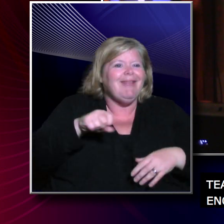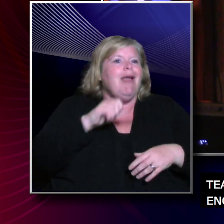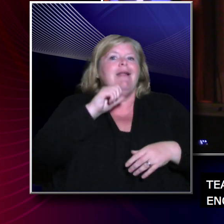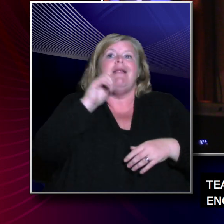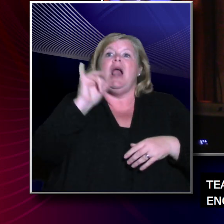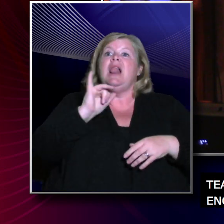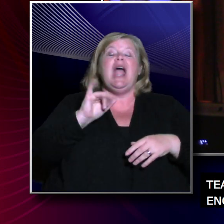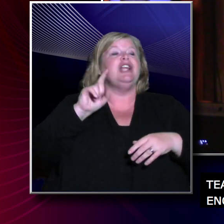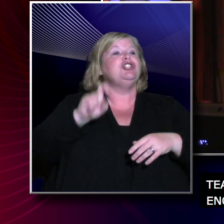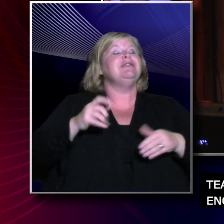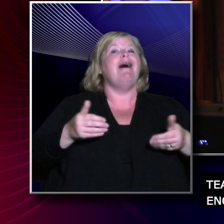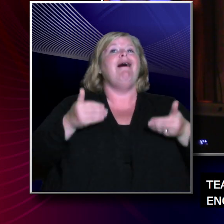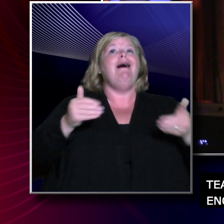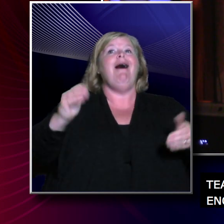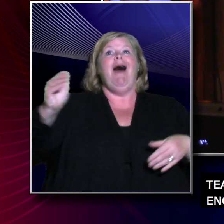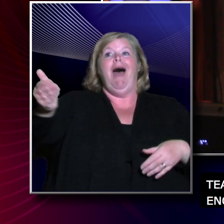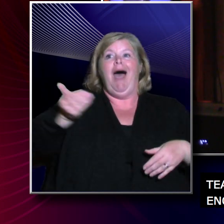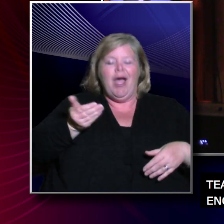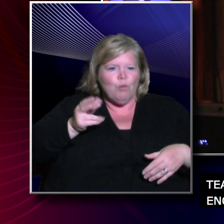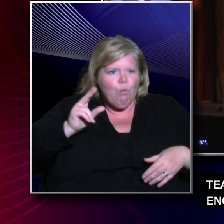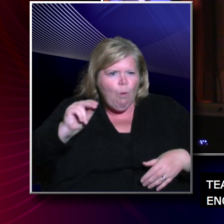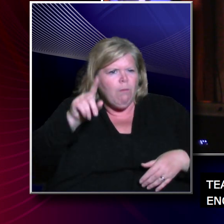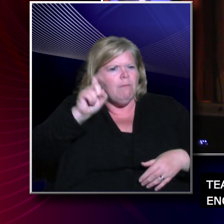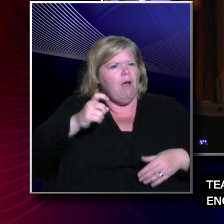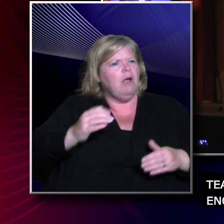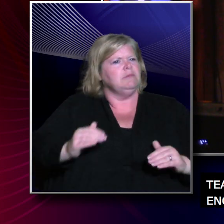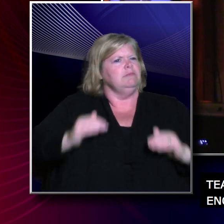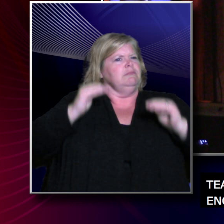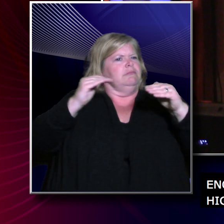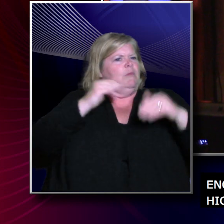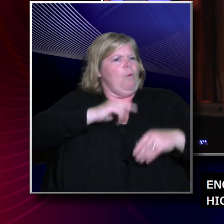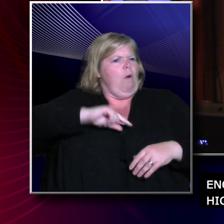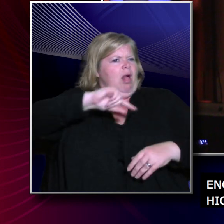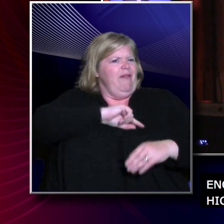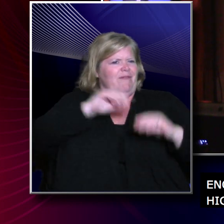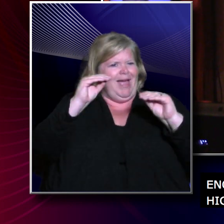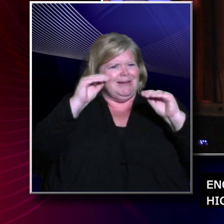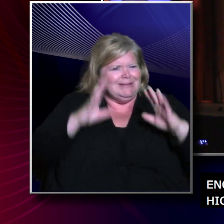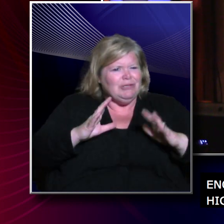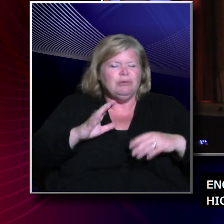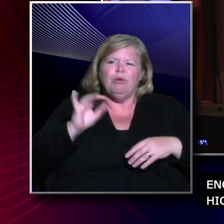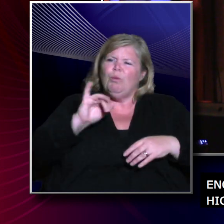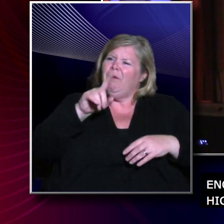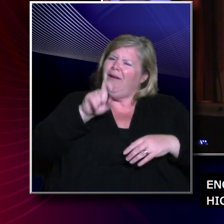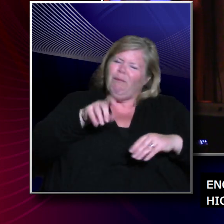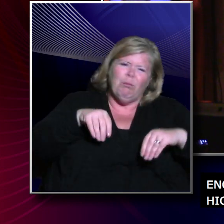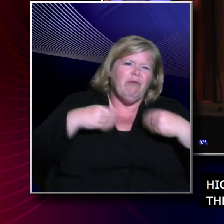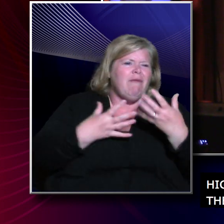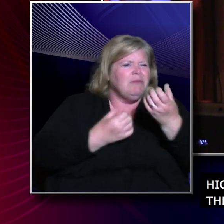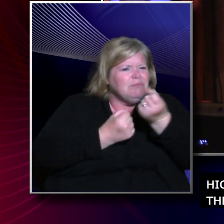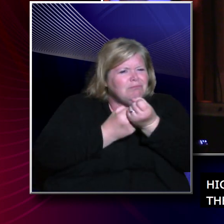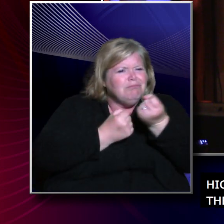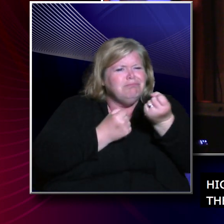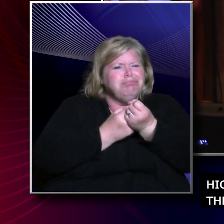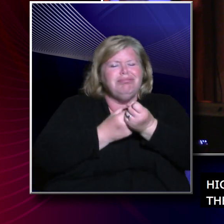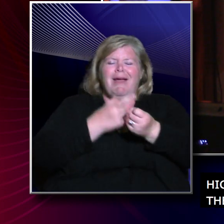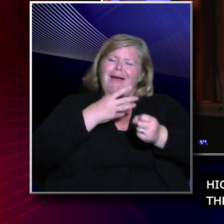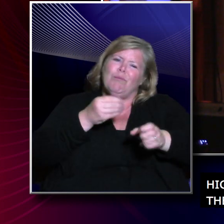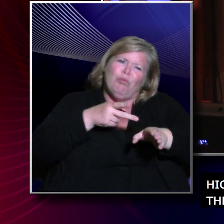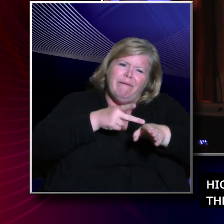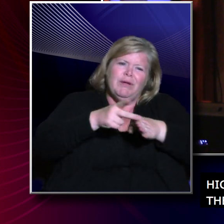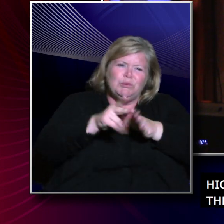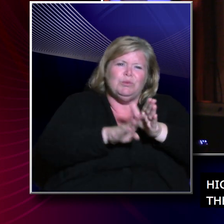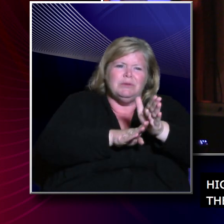teachers. They have to be highly qualified. So we need to provide them with the support in the professional development for that